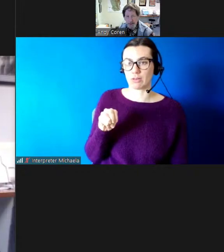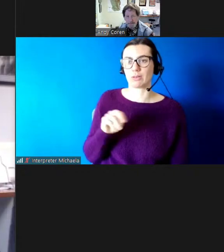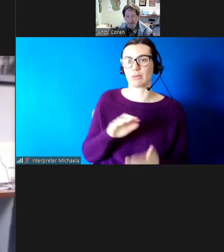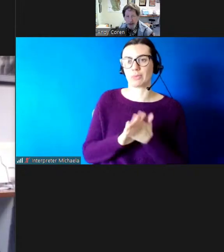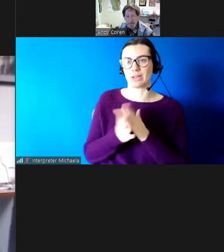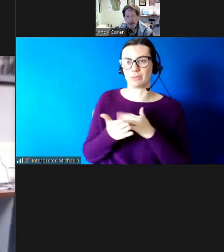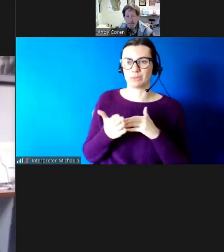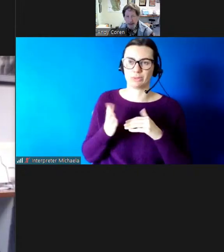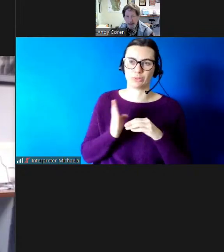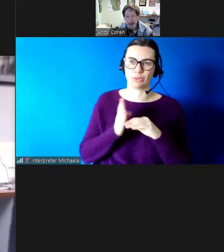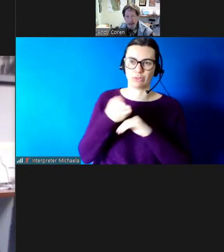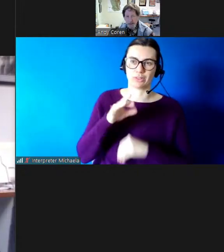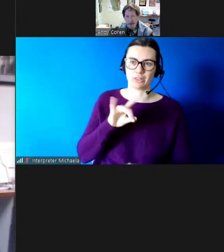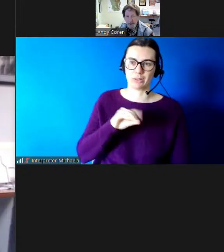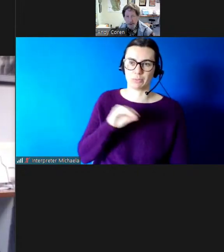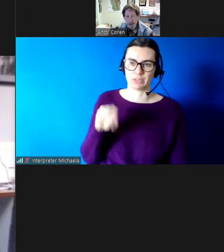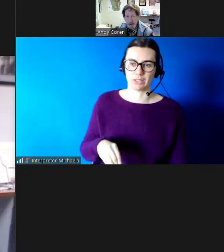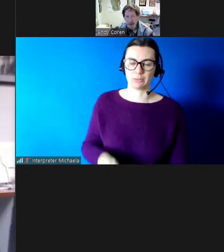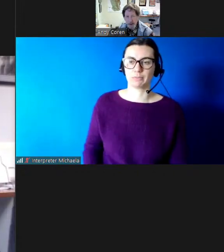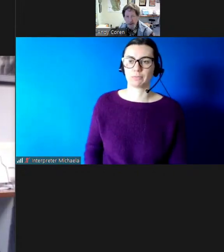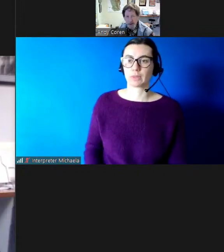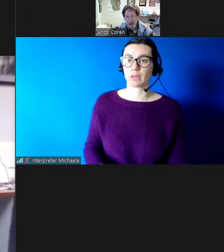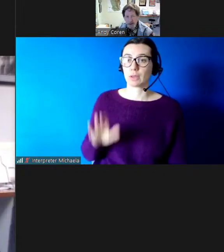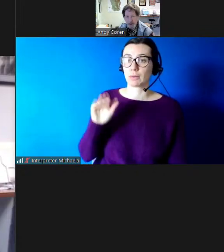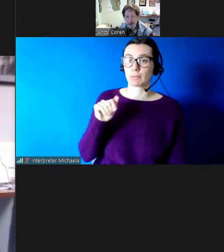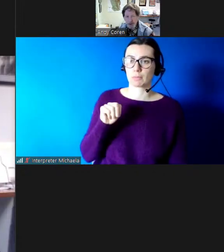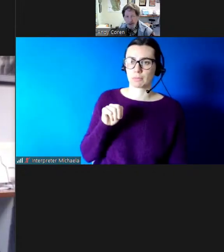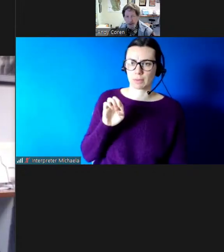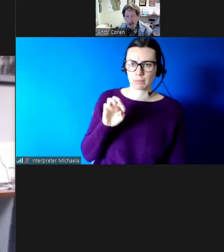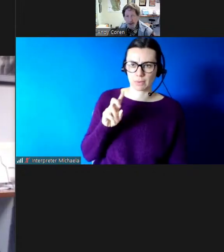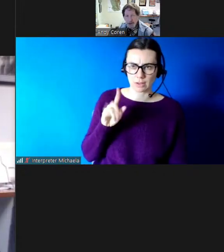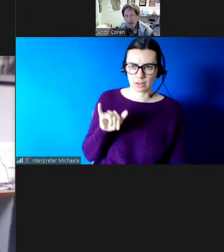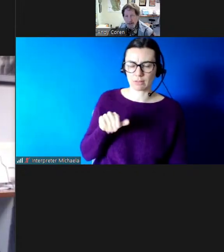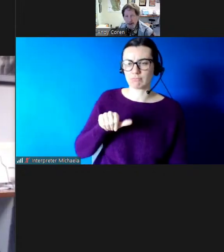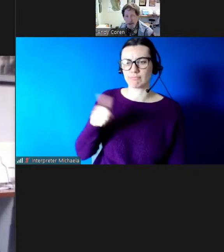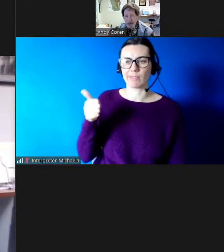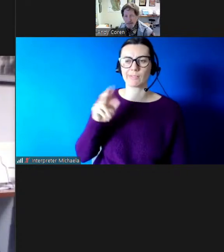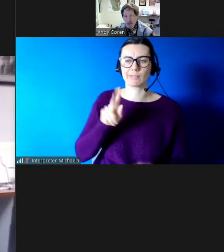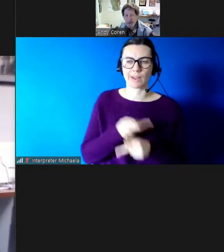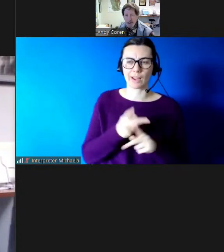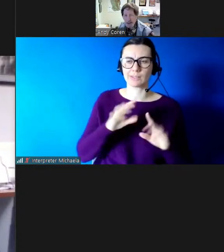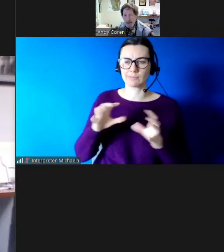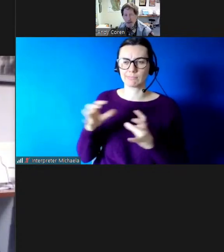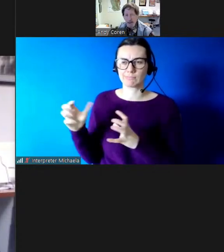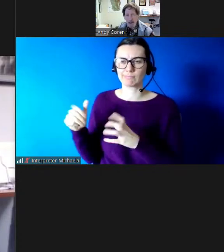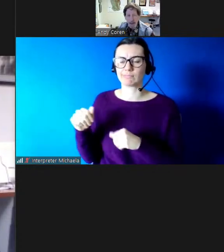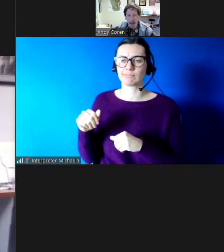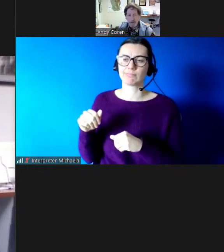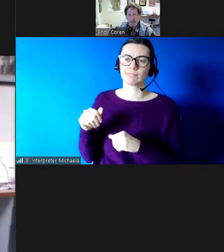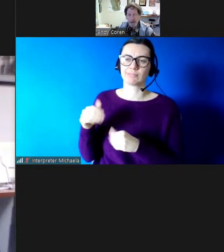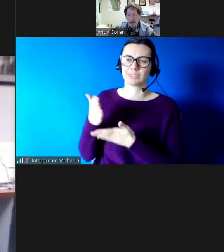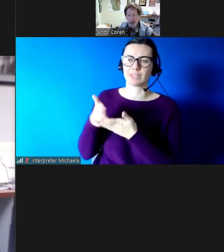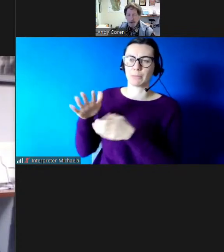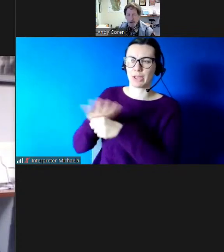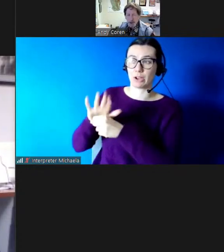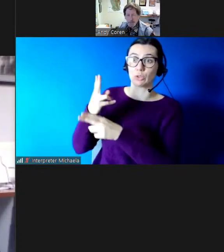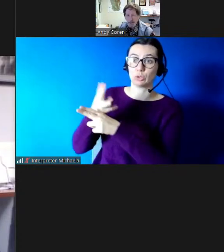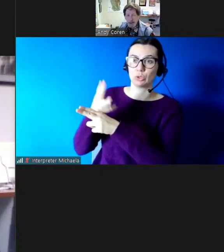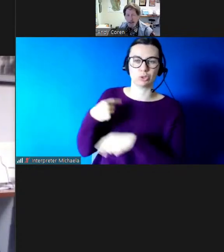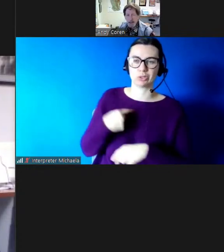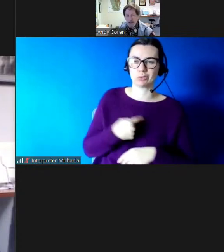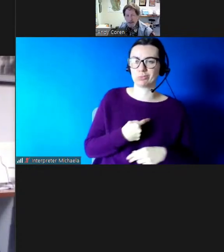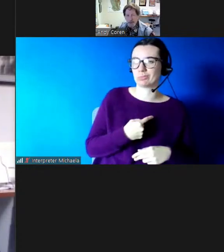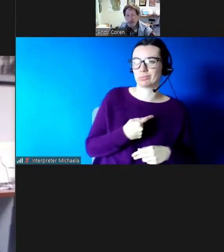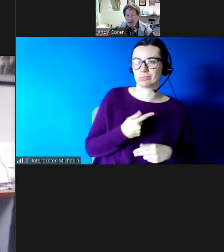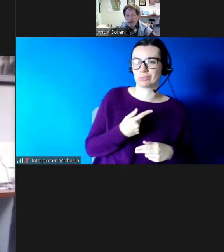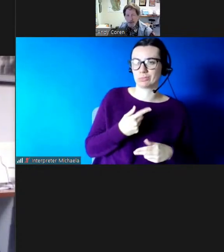soon. BAM-EDI, another monoclonal that's been used in some areas more than here, is also going to